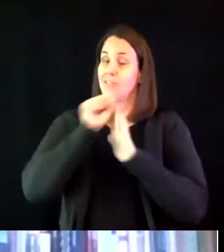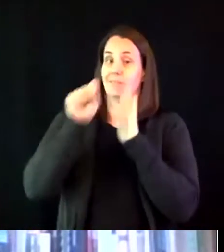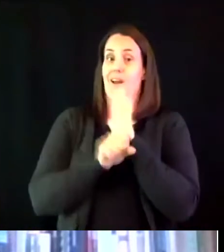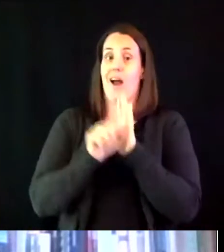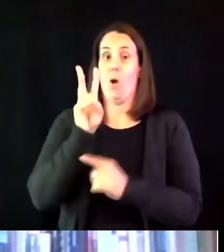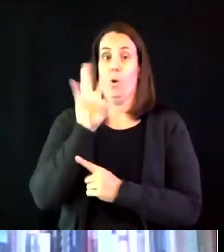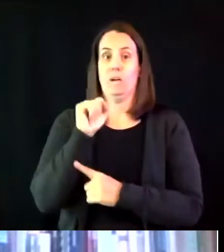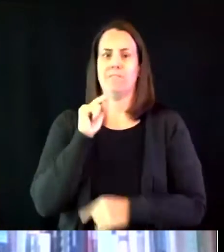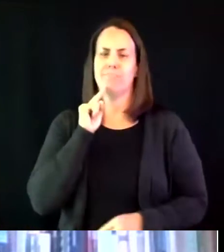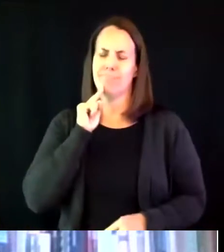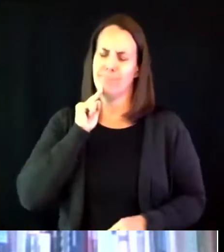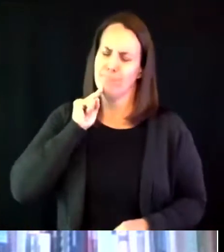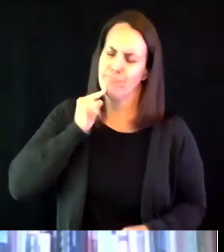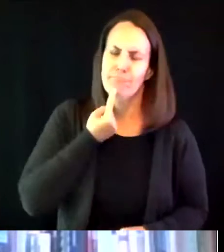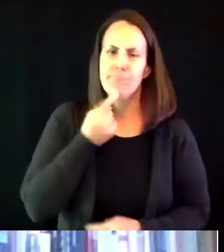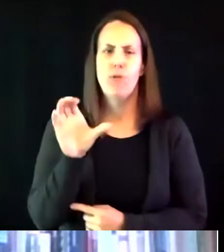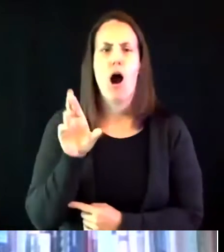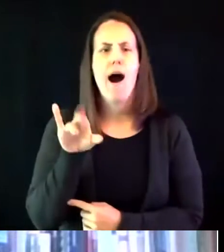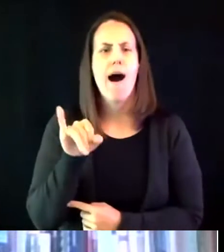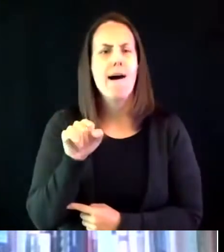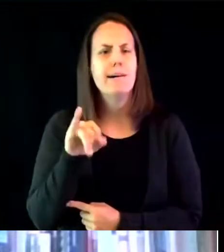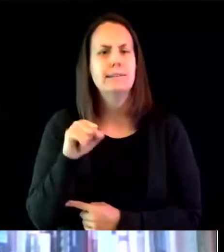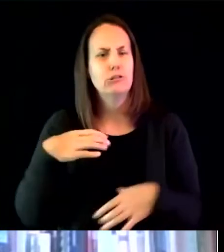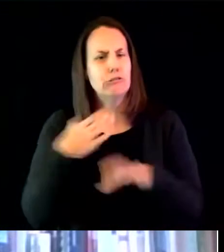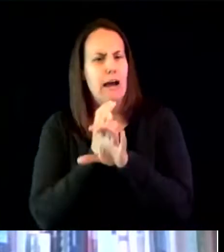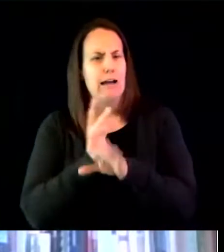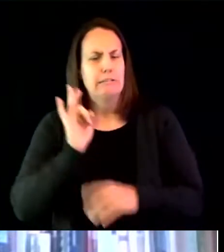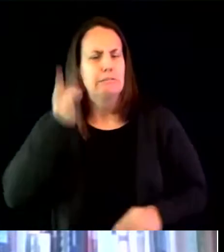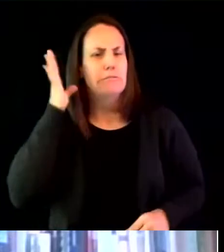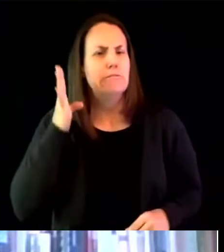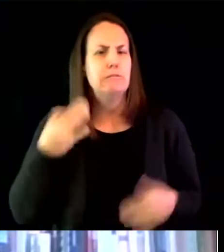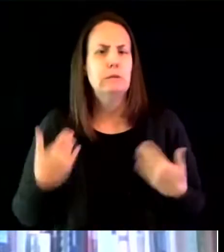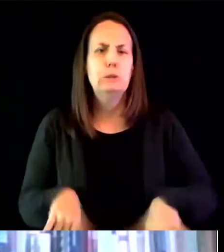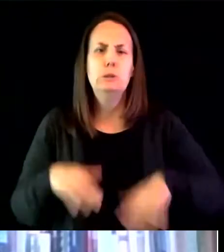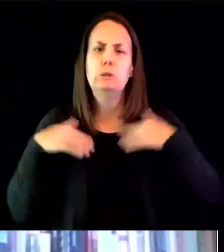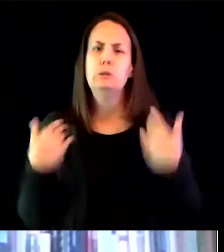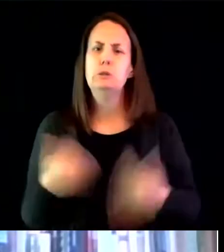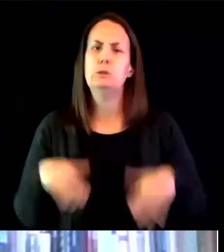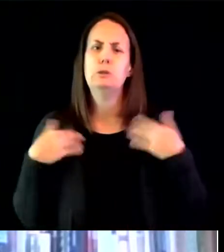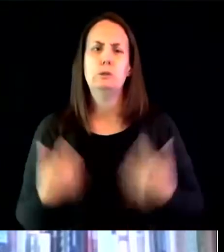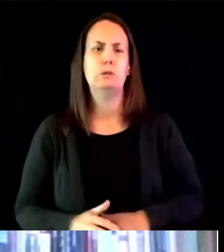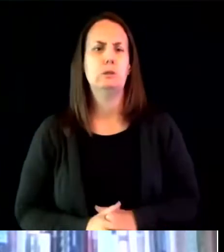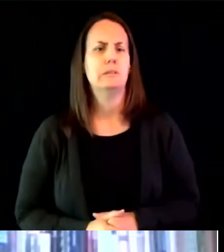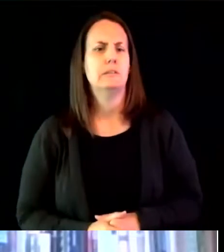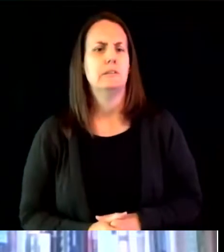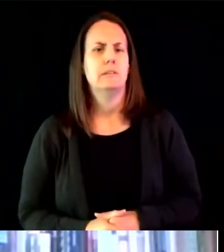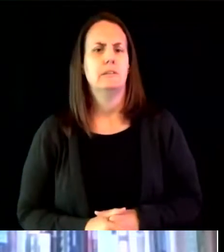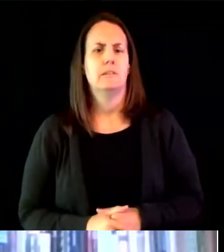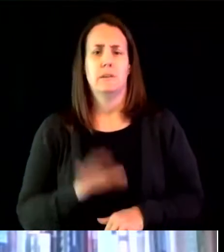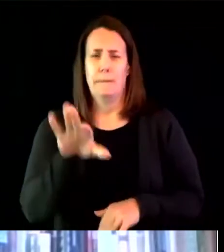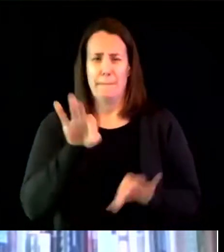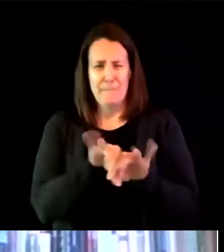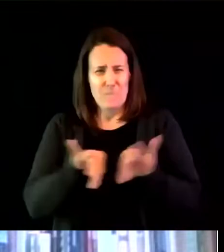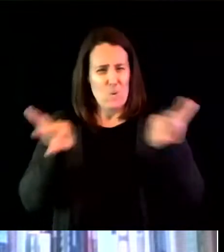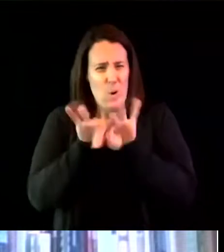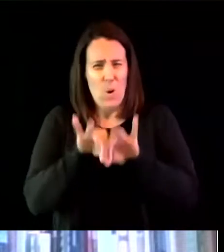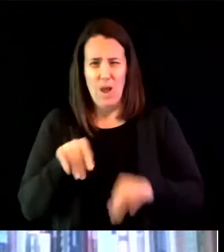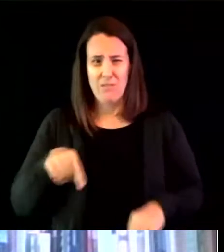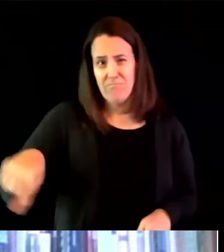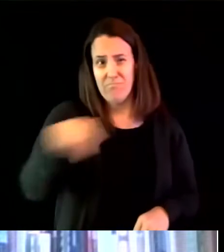And this is why each of us needs to continue to do our part to stop the spread of